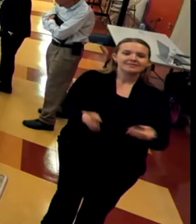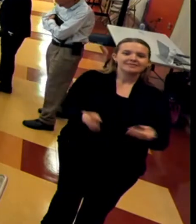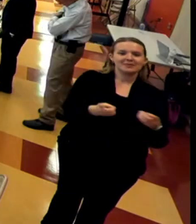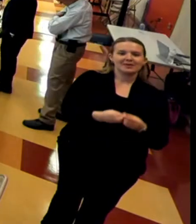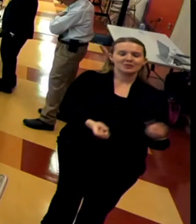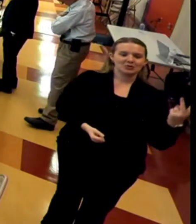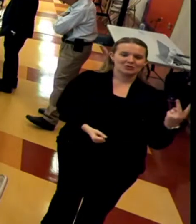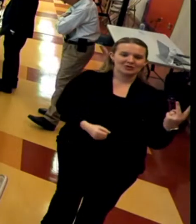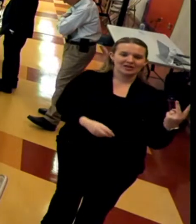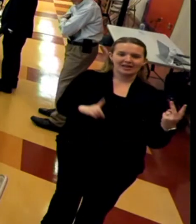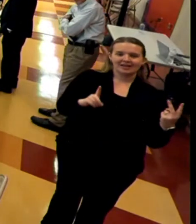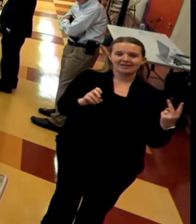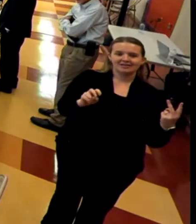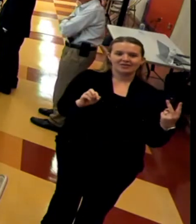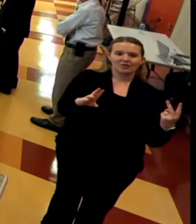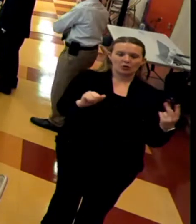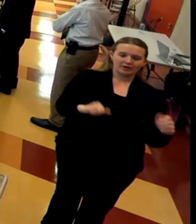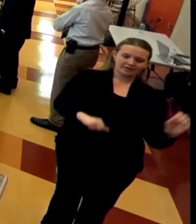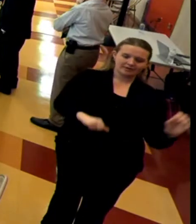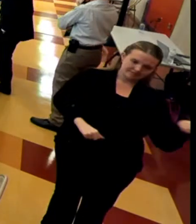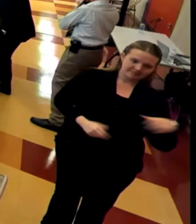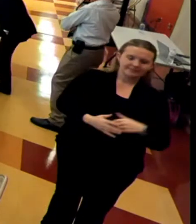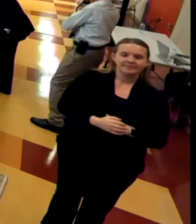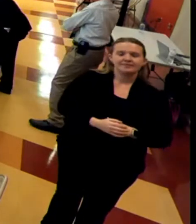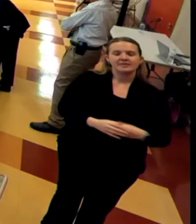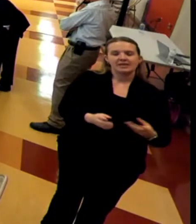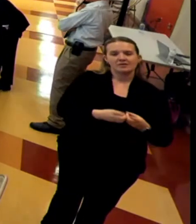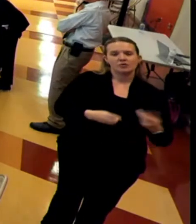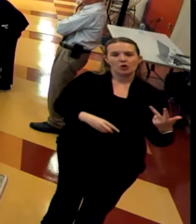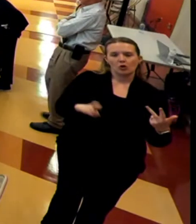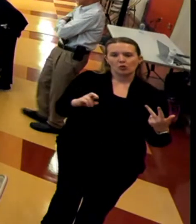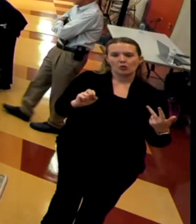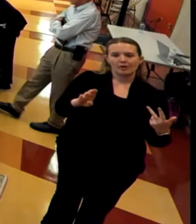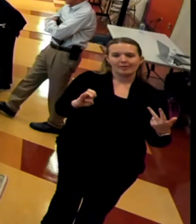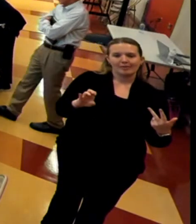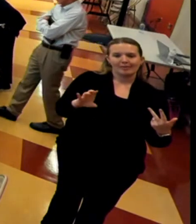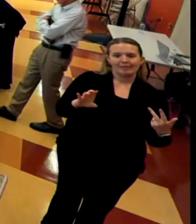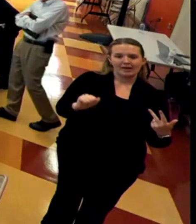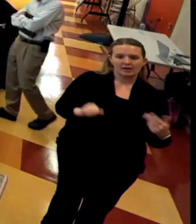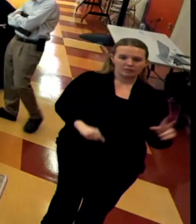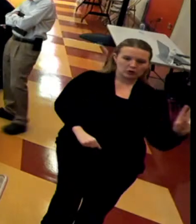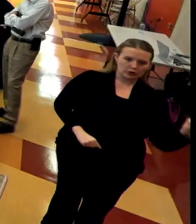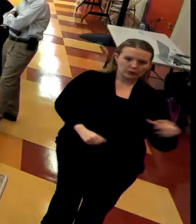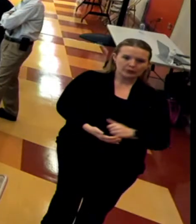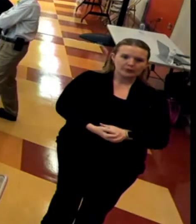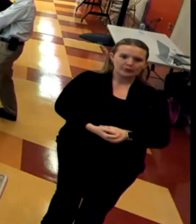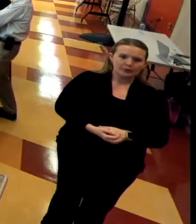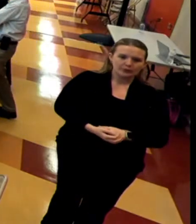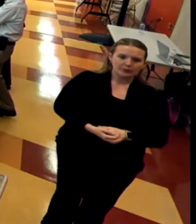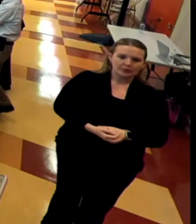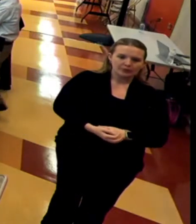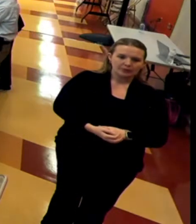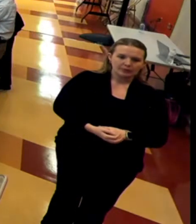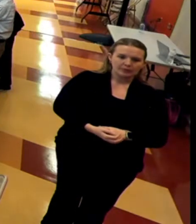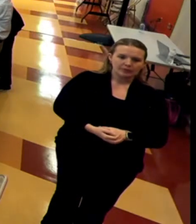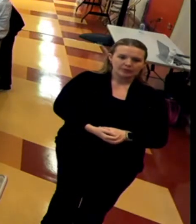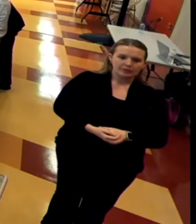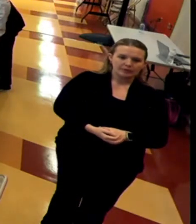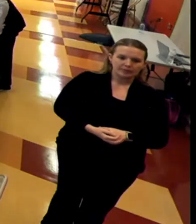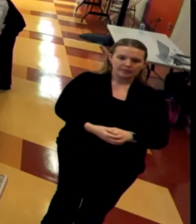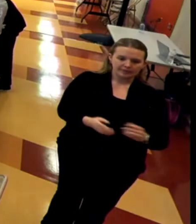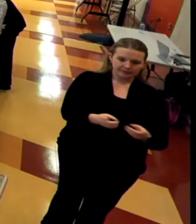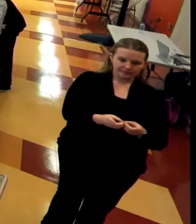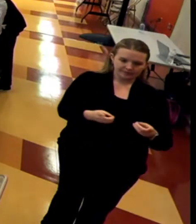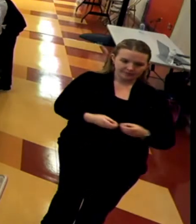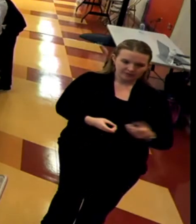District 2, Devorah Frost. Yay. District 3, Rebecca Villagran. Nay.